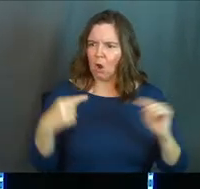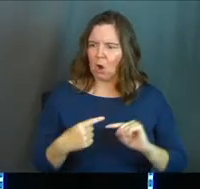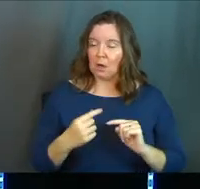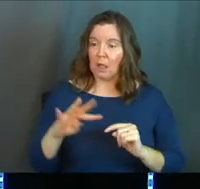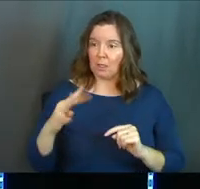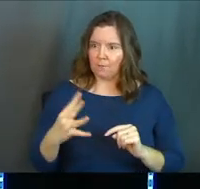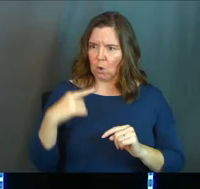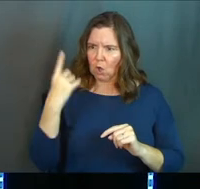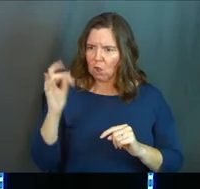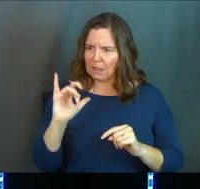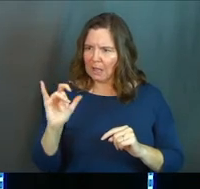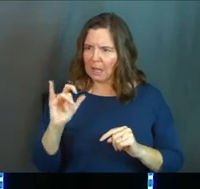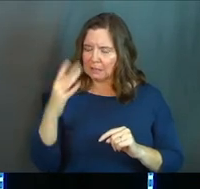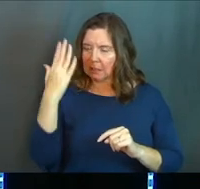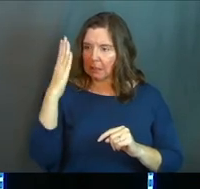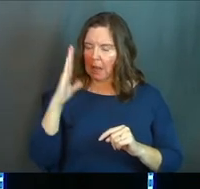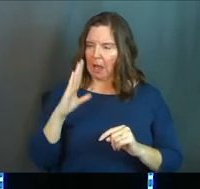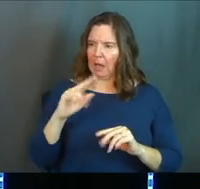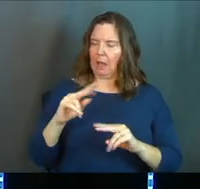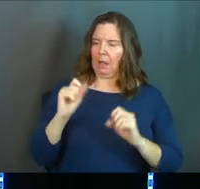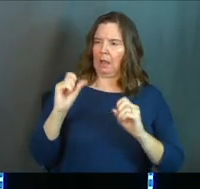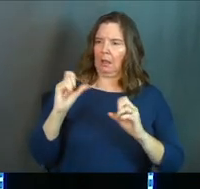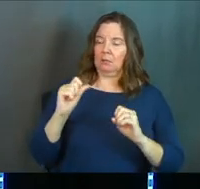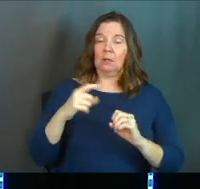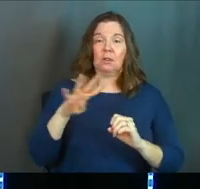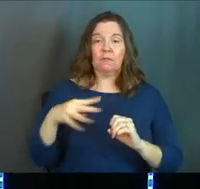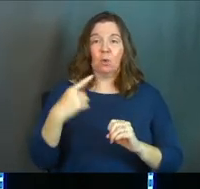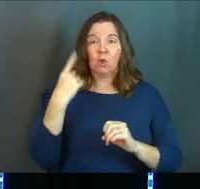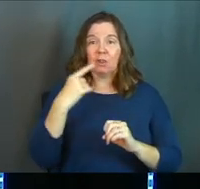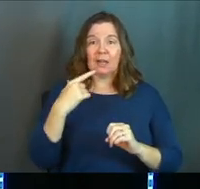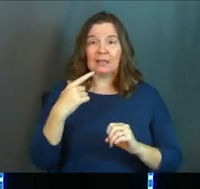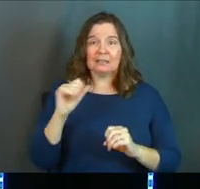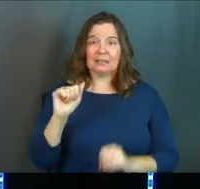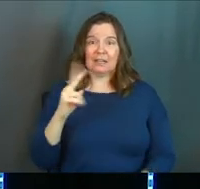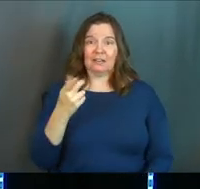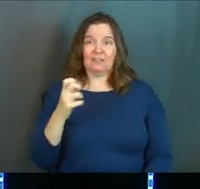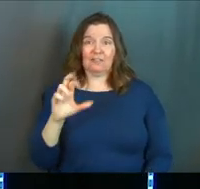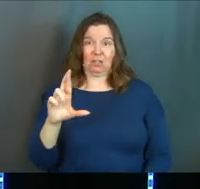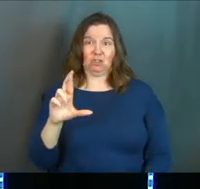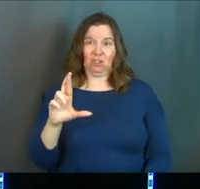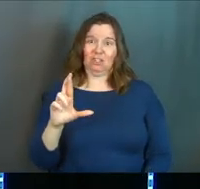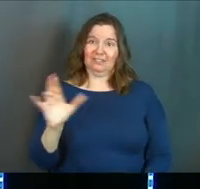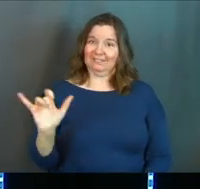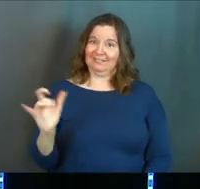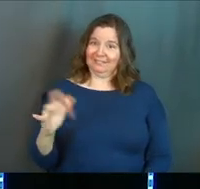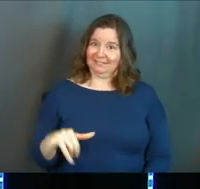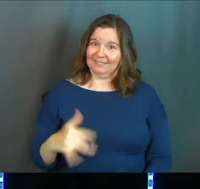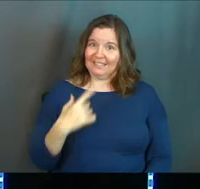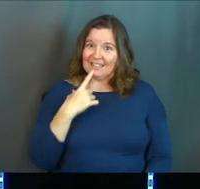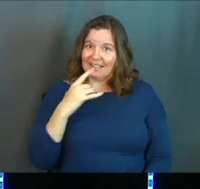the fourth looks like a god. And he says, the fourth looks like an avenger. That's what he's saying.